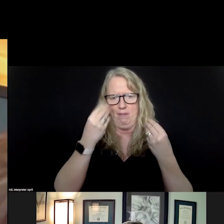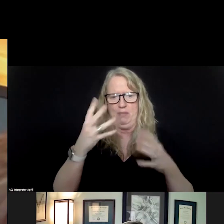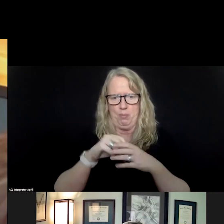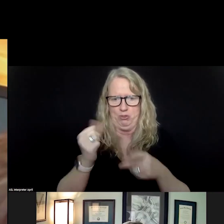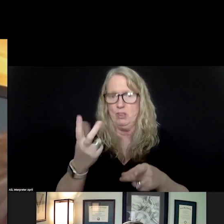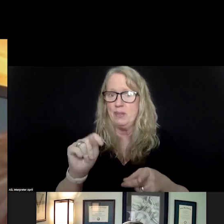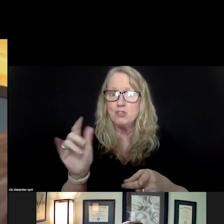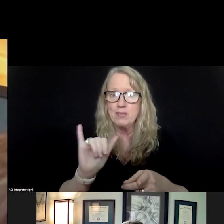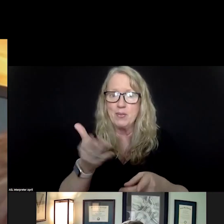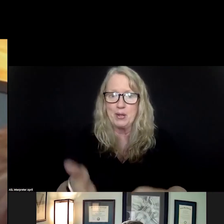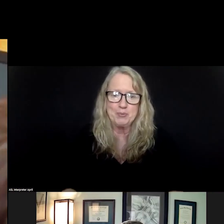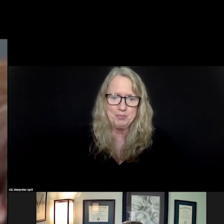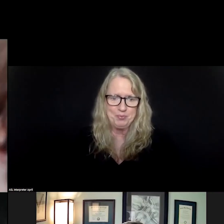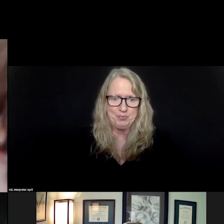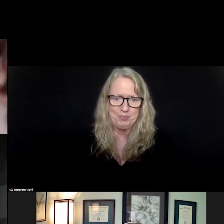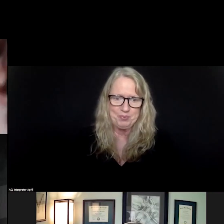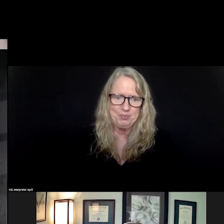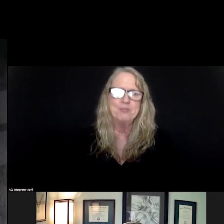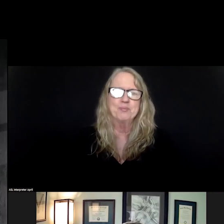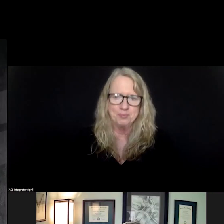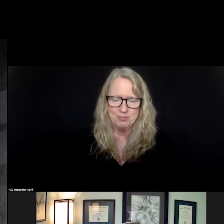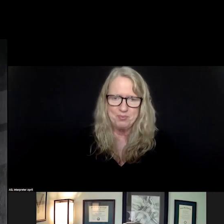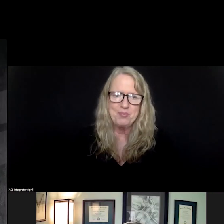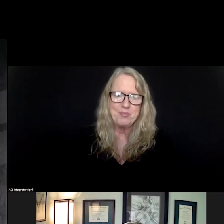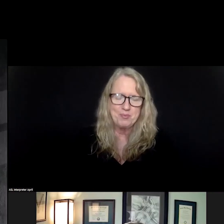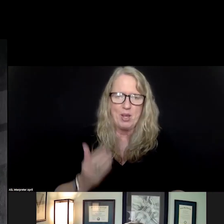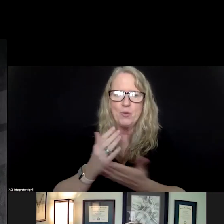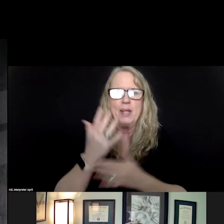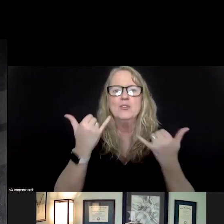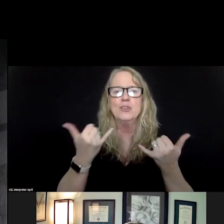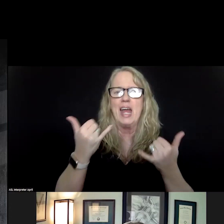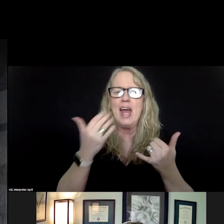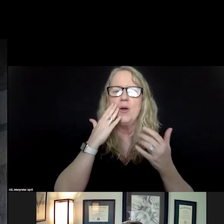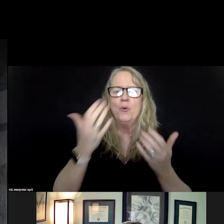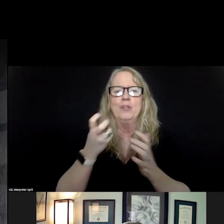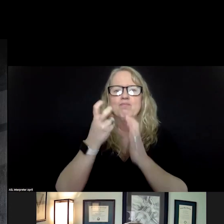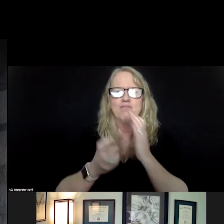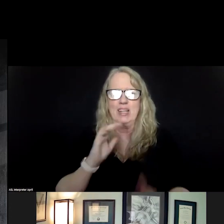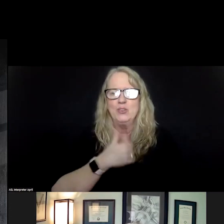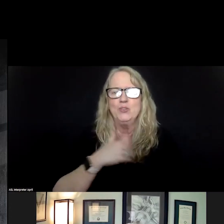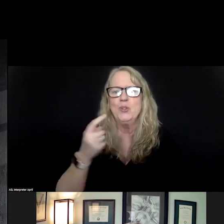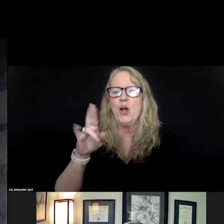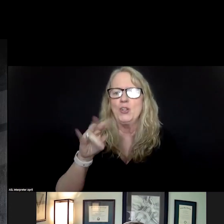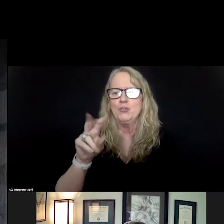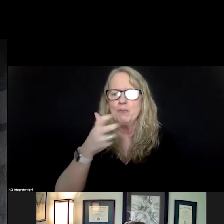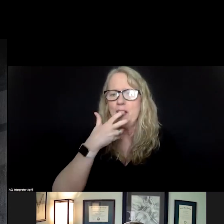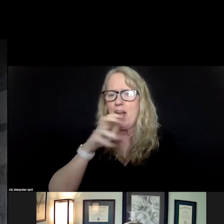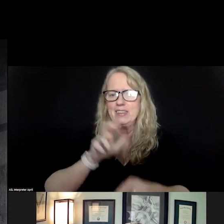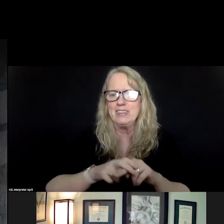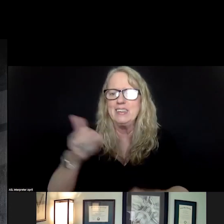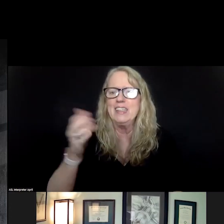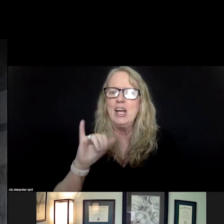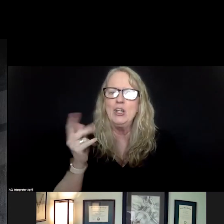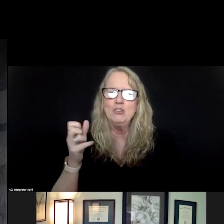that. All right. So let's go ahead and jump into our trivia hot seat. And I'm going to invite